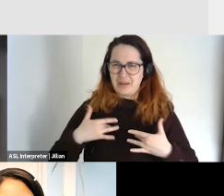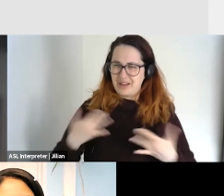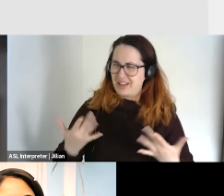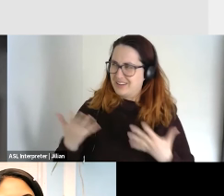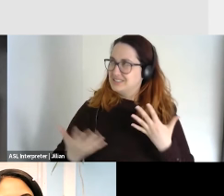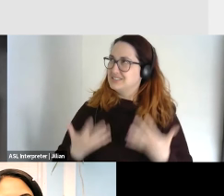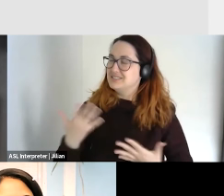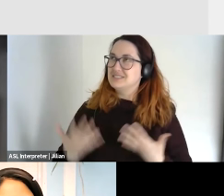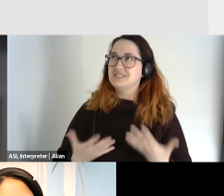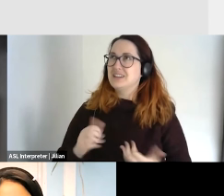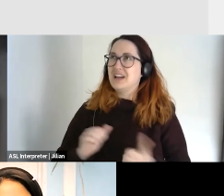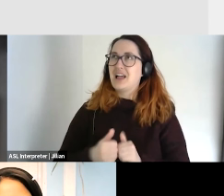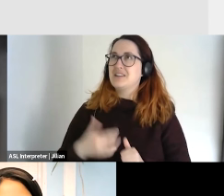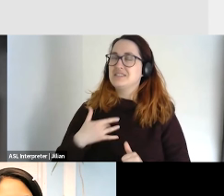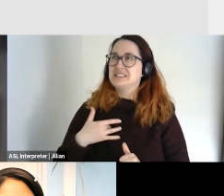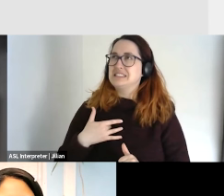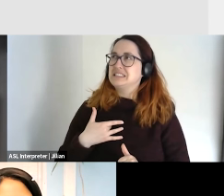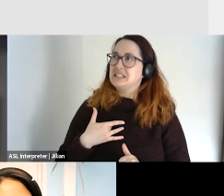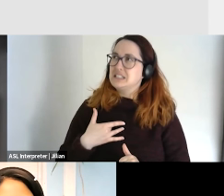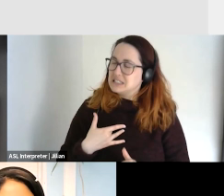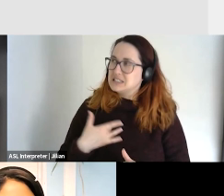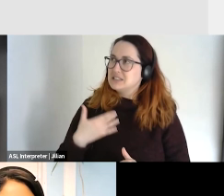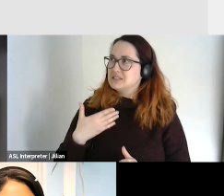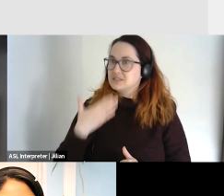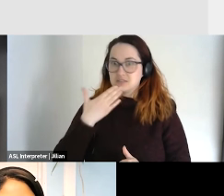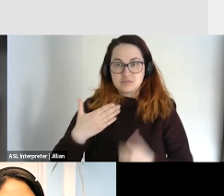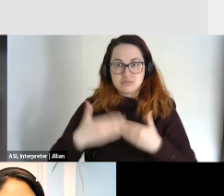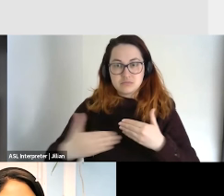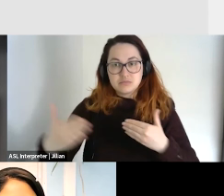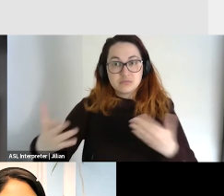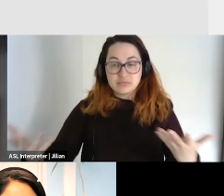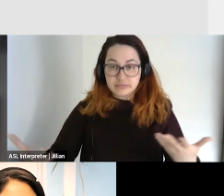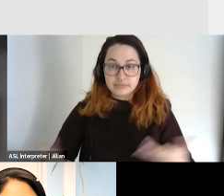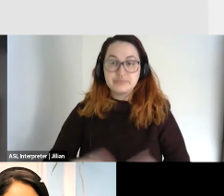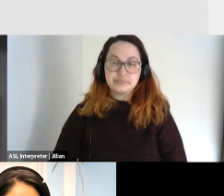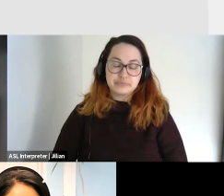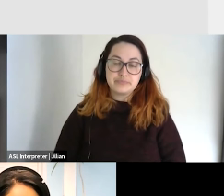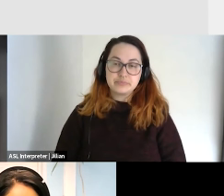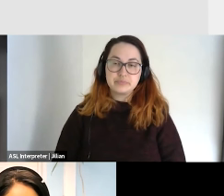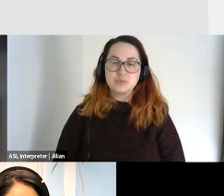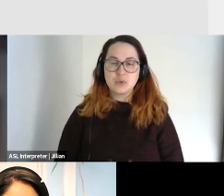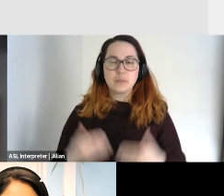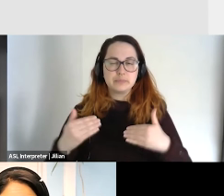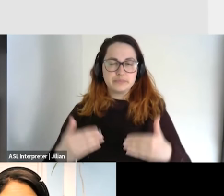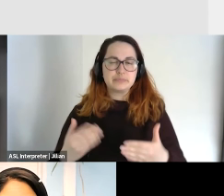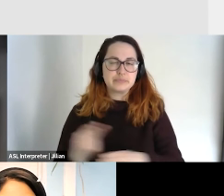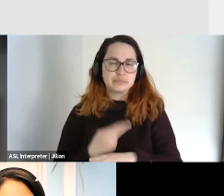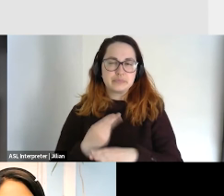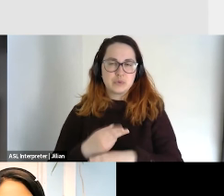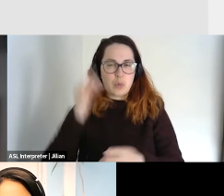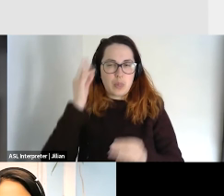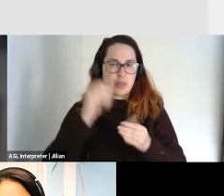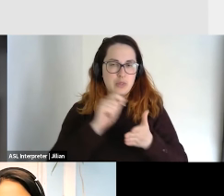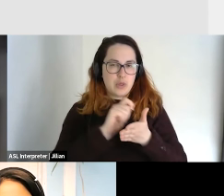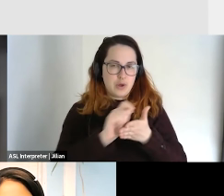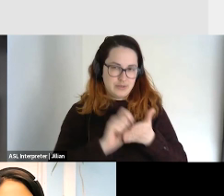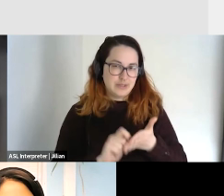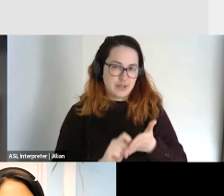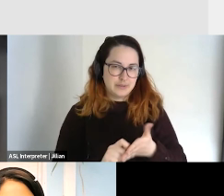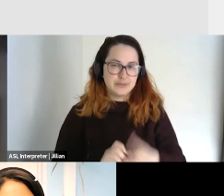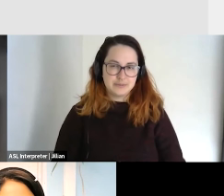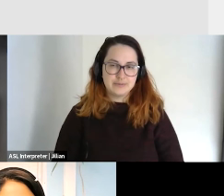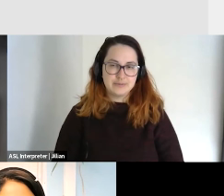that's going to help you to feel emotionally okay going forward. So certainly use a thought diary, Saba, if you have the opportunity to.